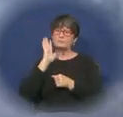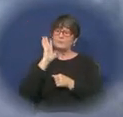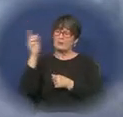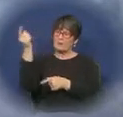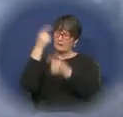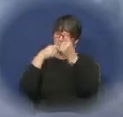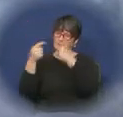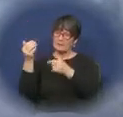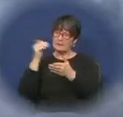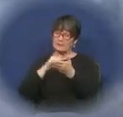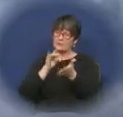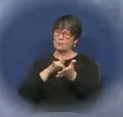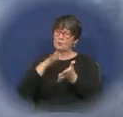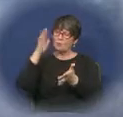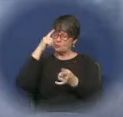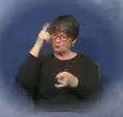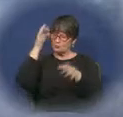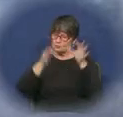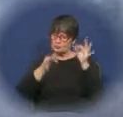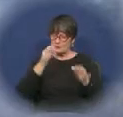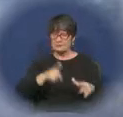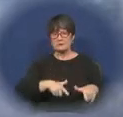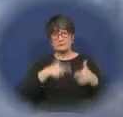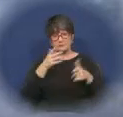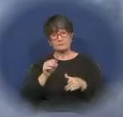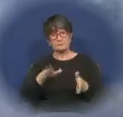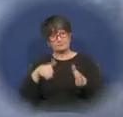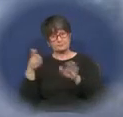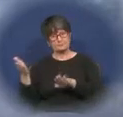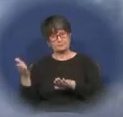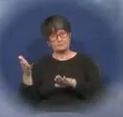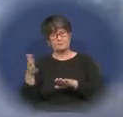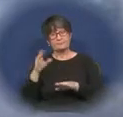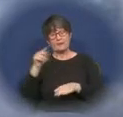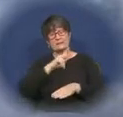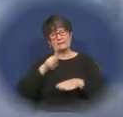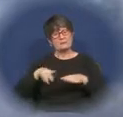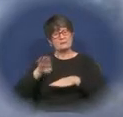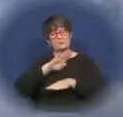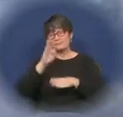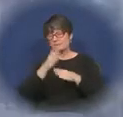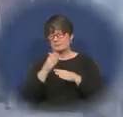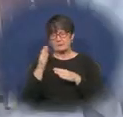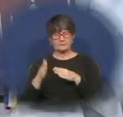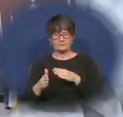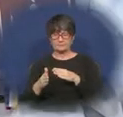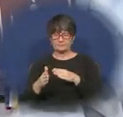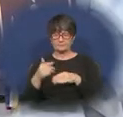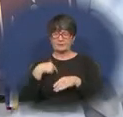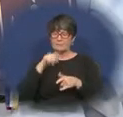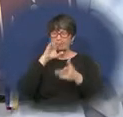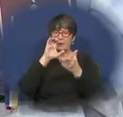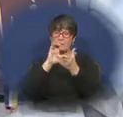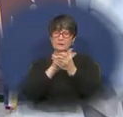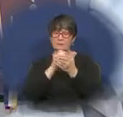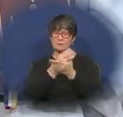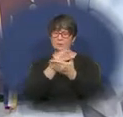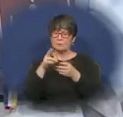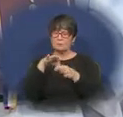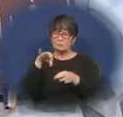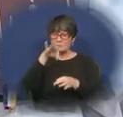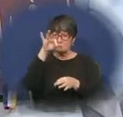He will come again in glory to judge the living and the dead, and his kingdom will have no end. I believe in the